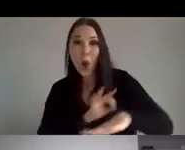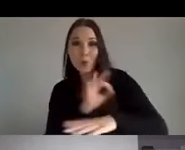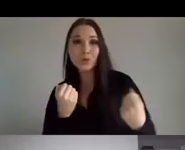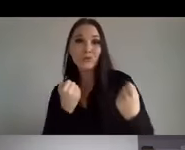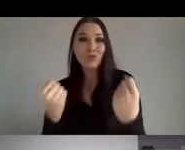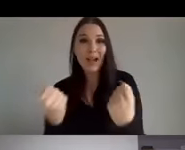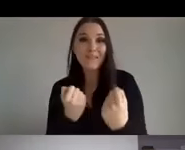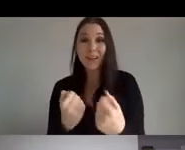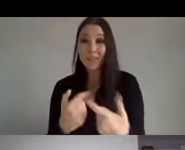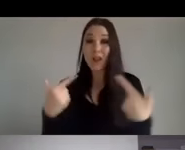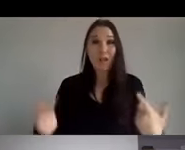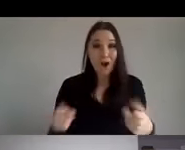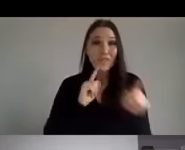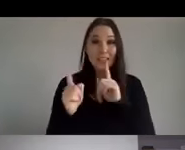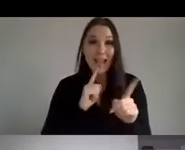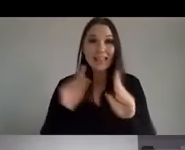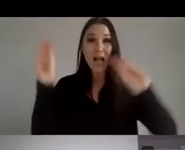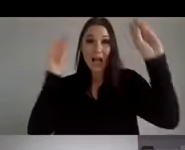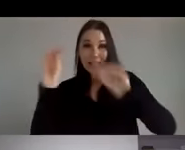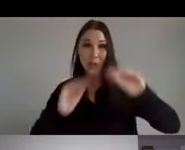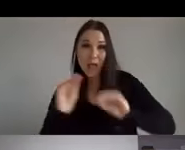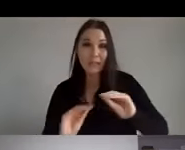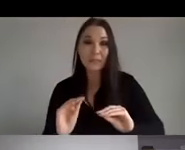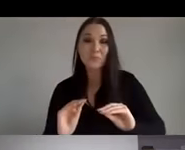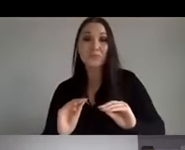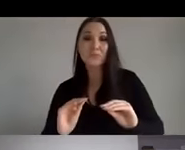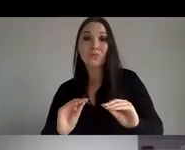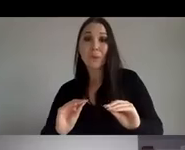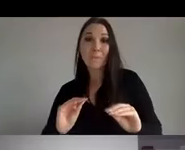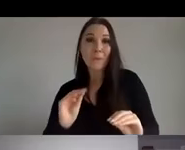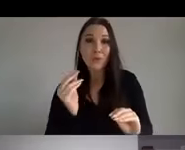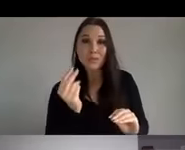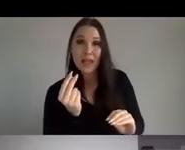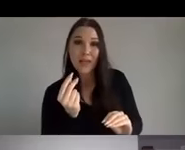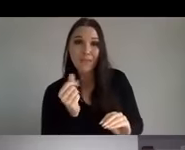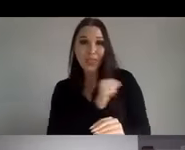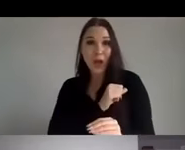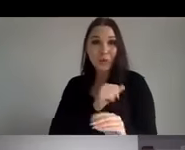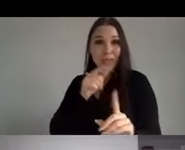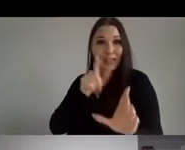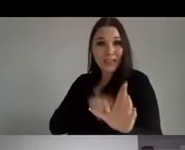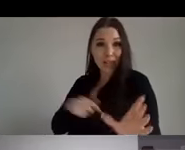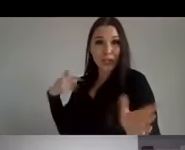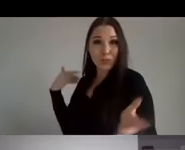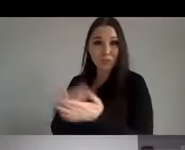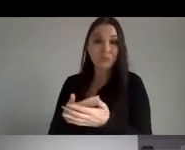a lots of data, so we can calculate in our minds it's 11,000 years of data you simply have to show